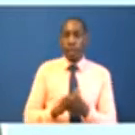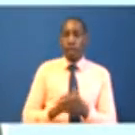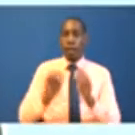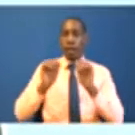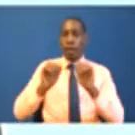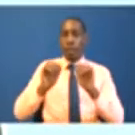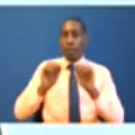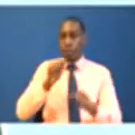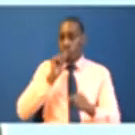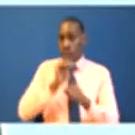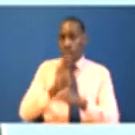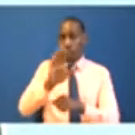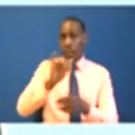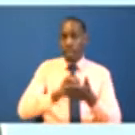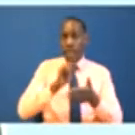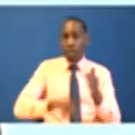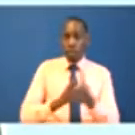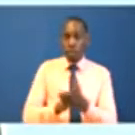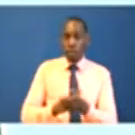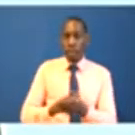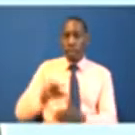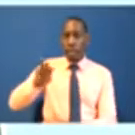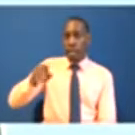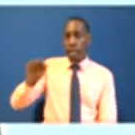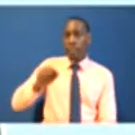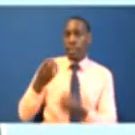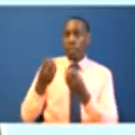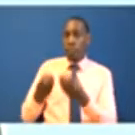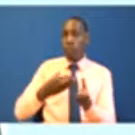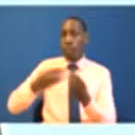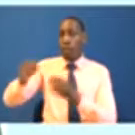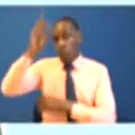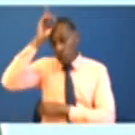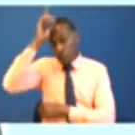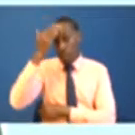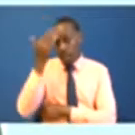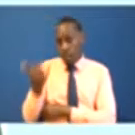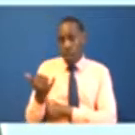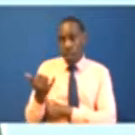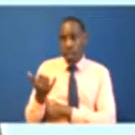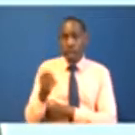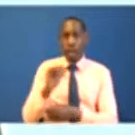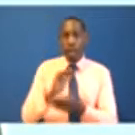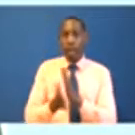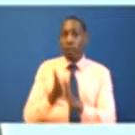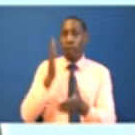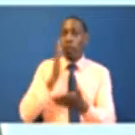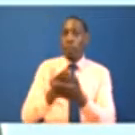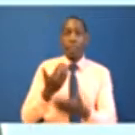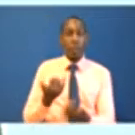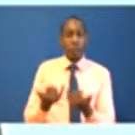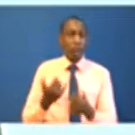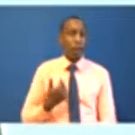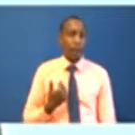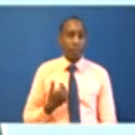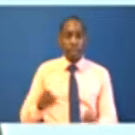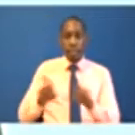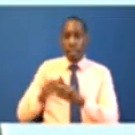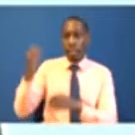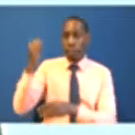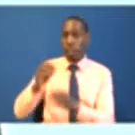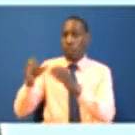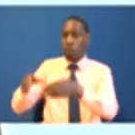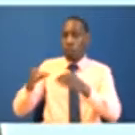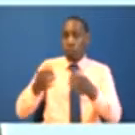you over the bulk of the mps are in the village because there is no guarantee in fact the political